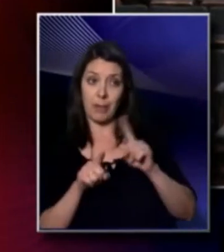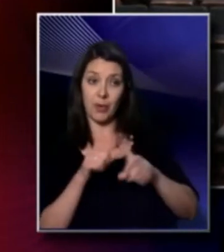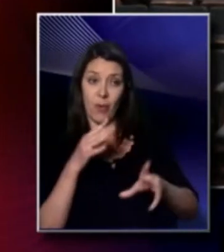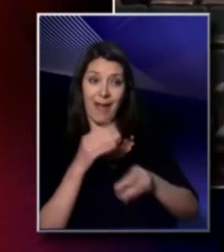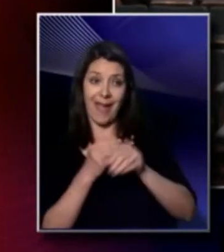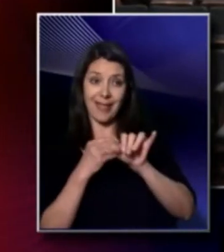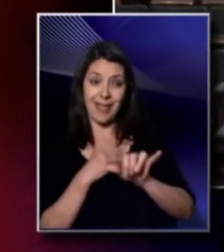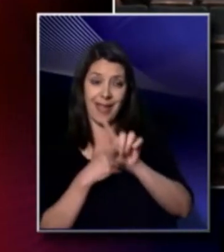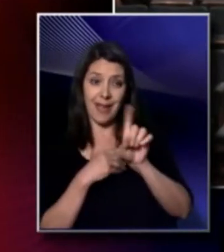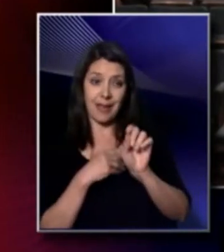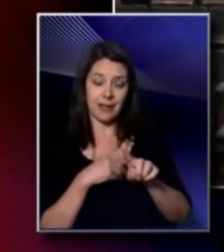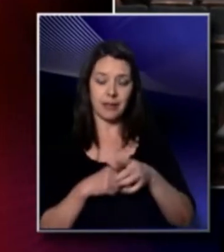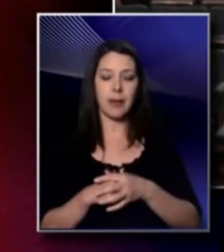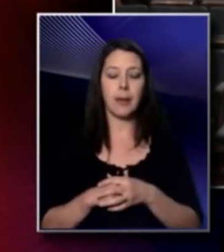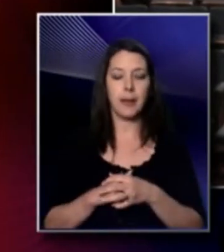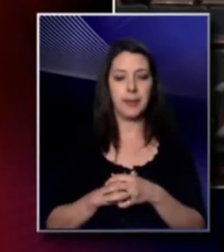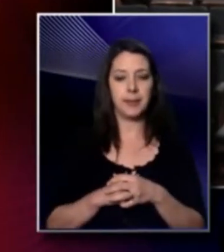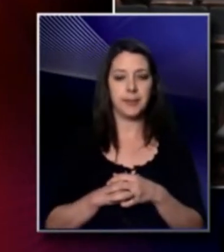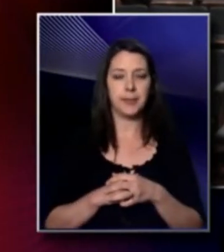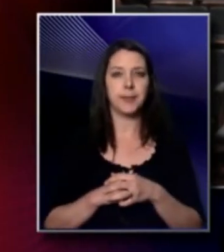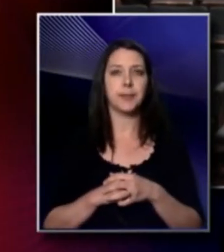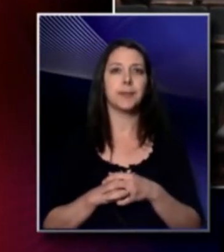addition?